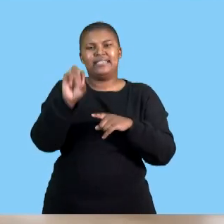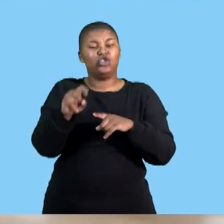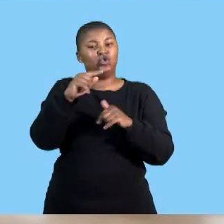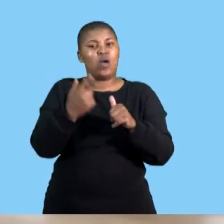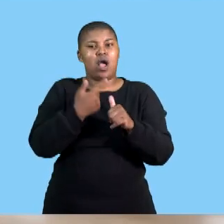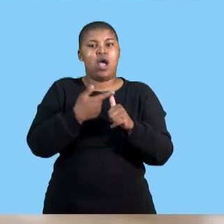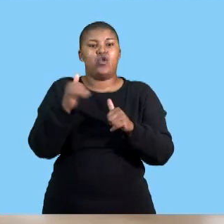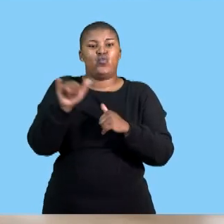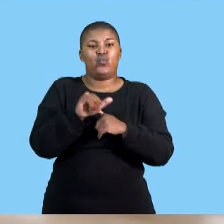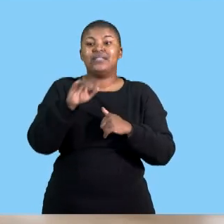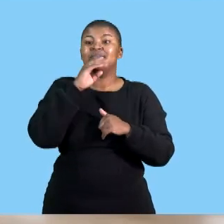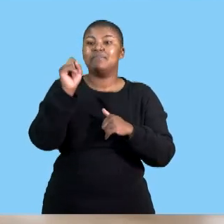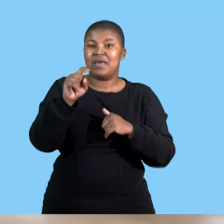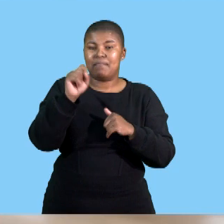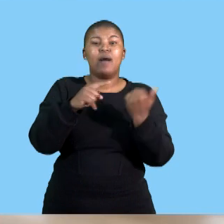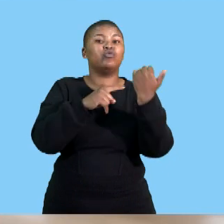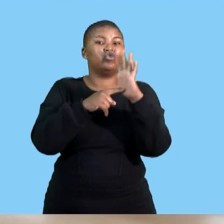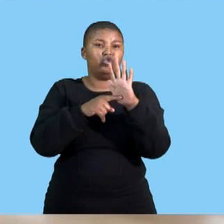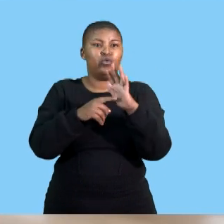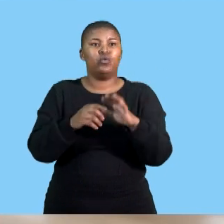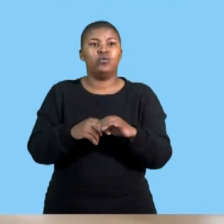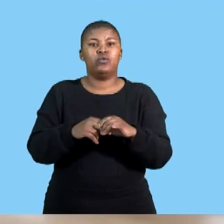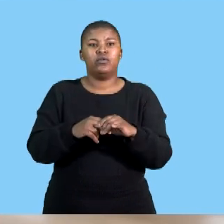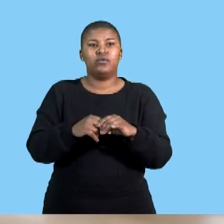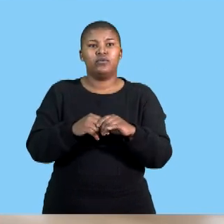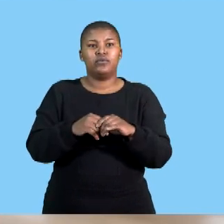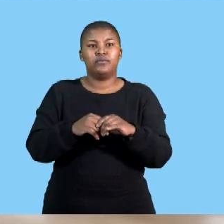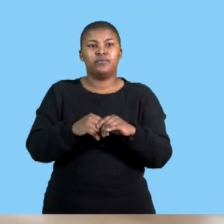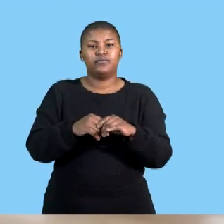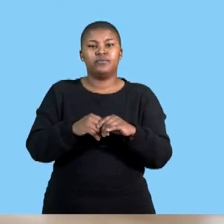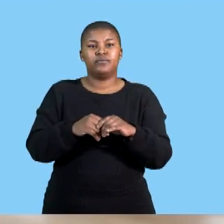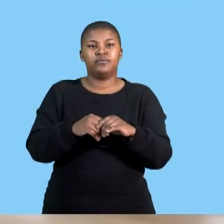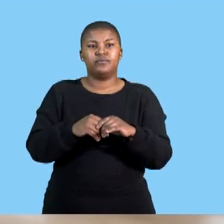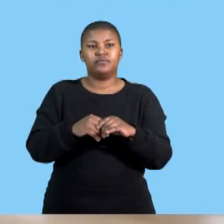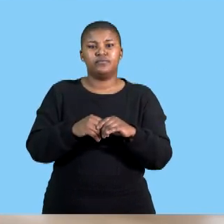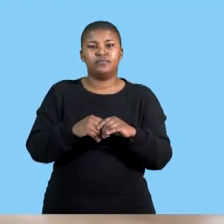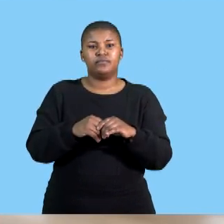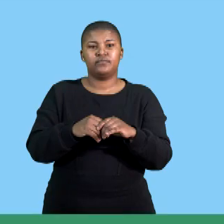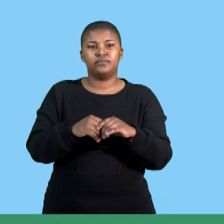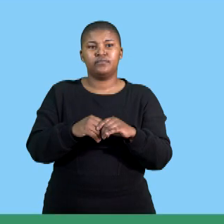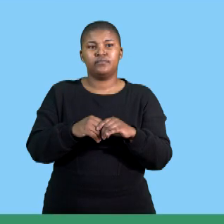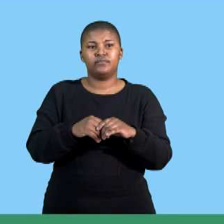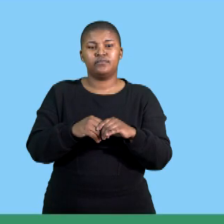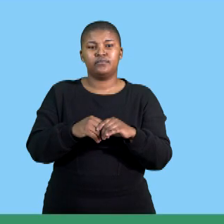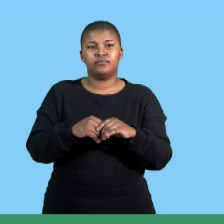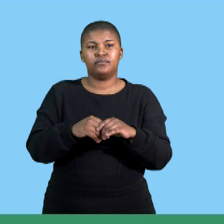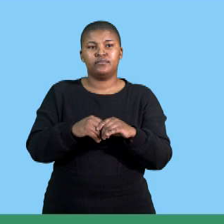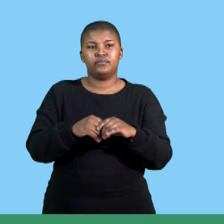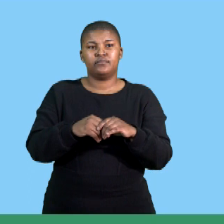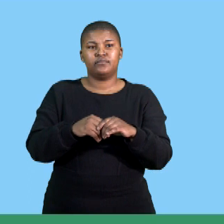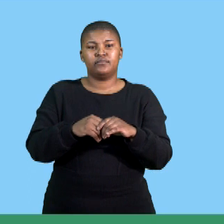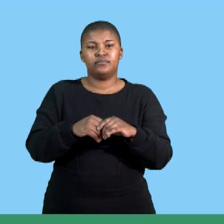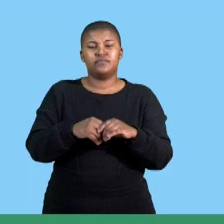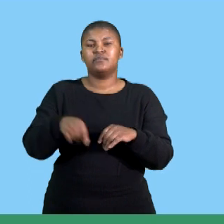you are calculating that is going to actually show the segments of a pie chart. Then it is used